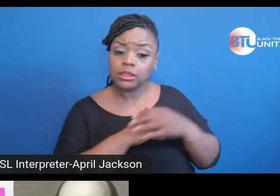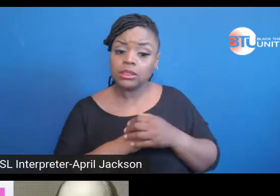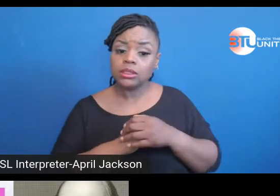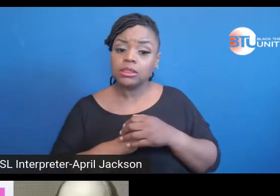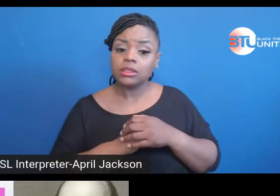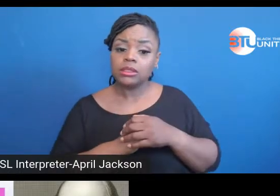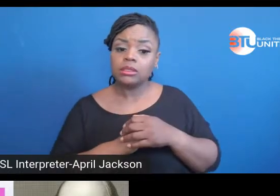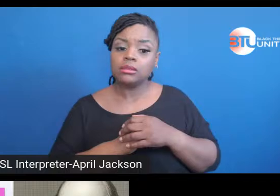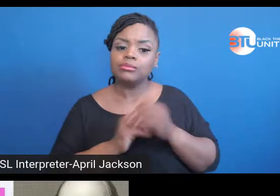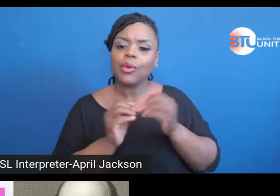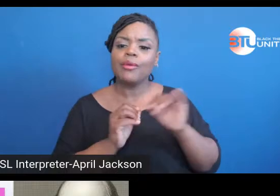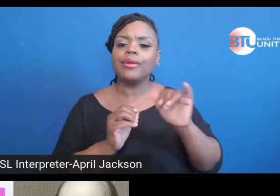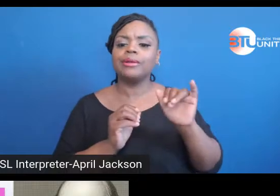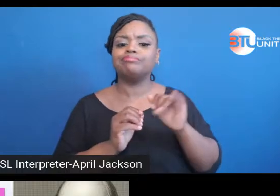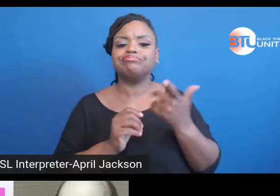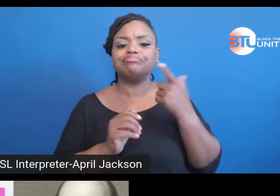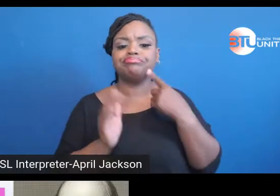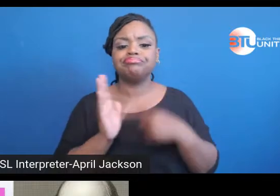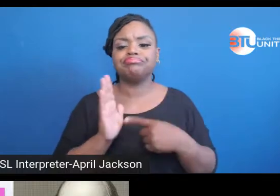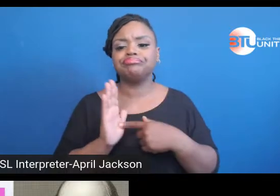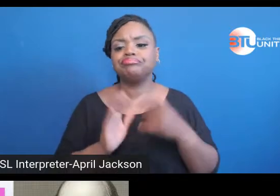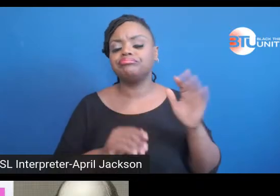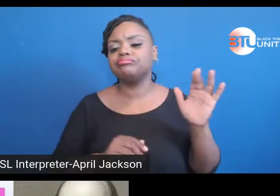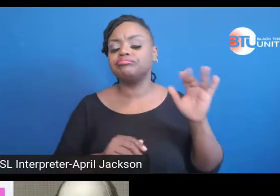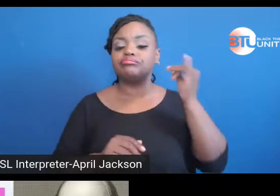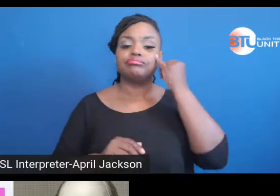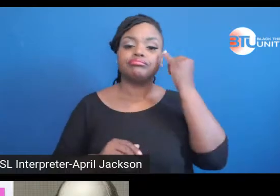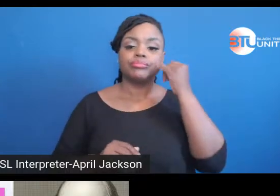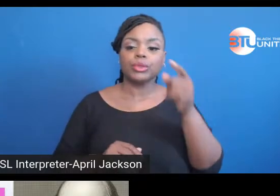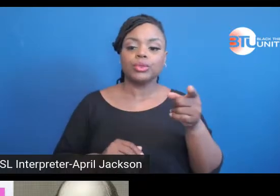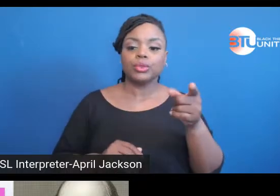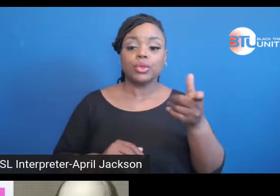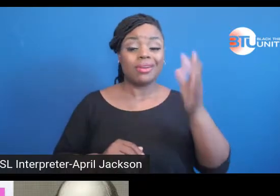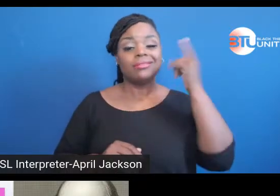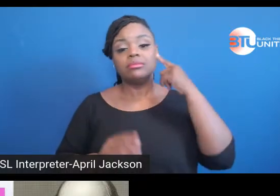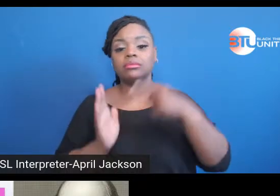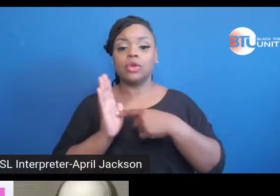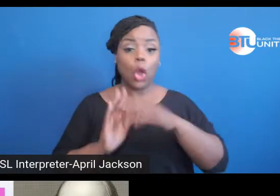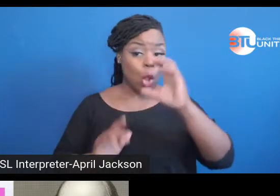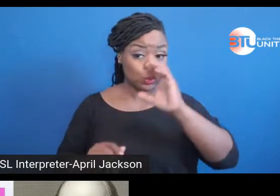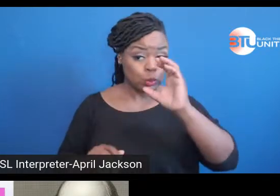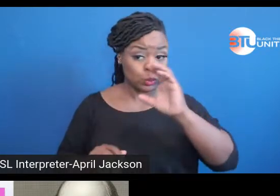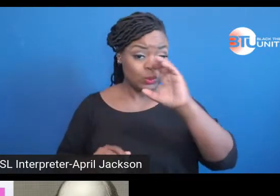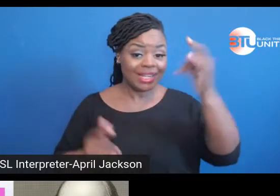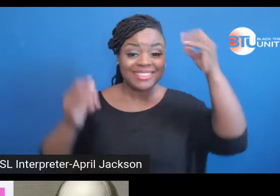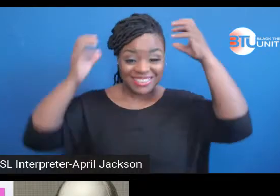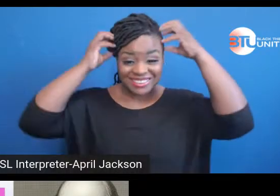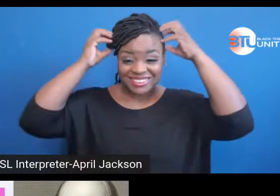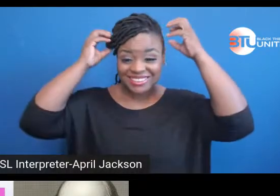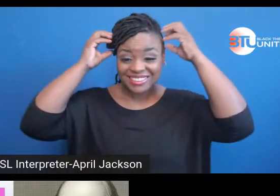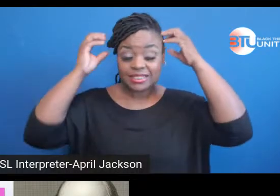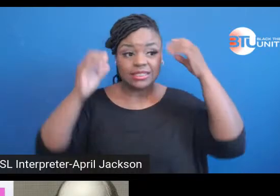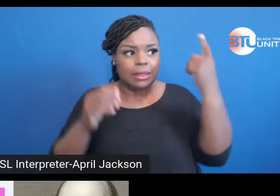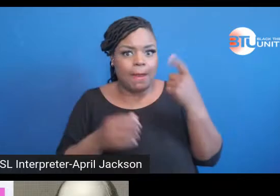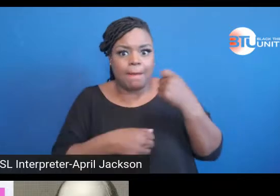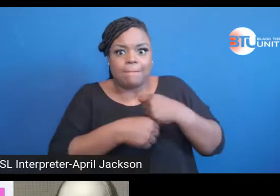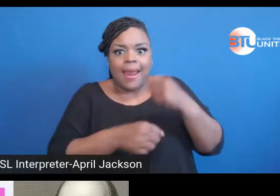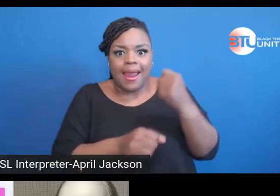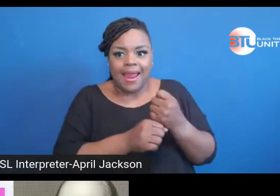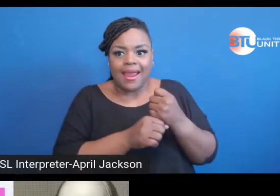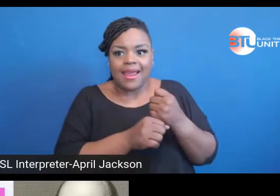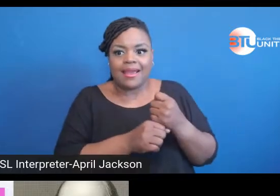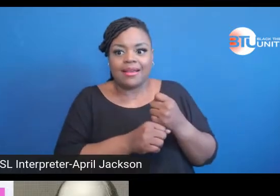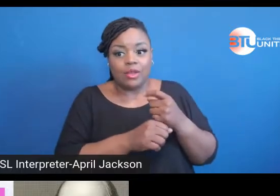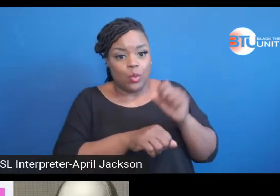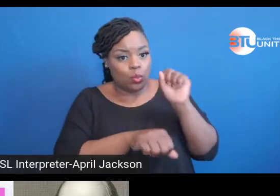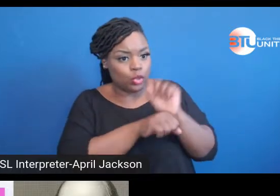for example, if you are cartoonist for Disney, and something that you create during the business hours with their